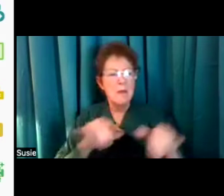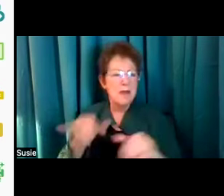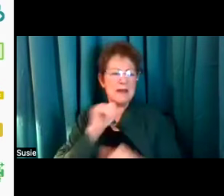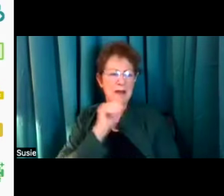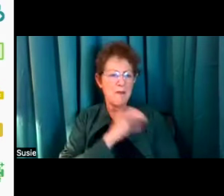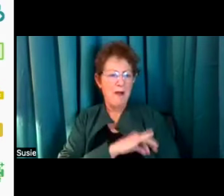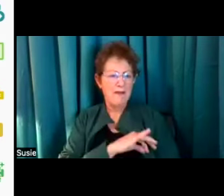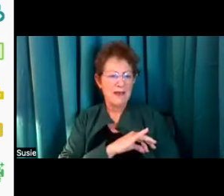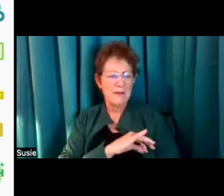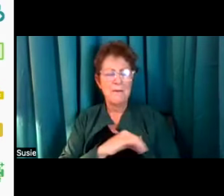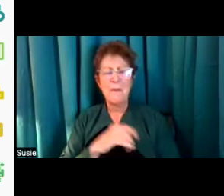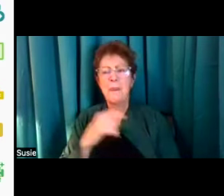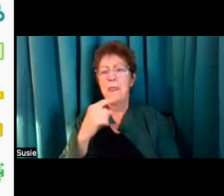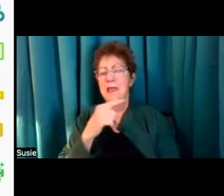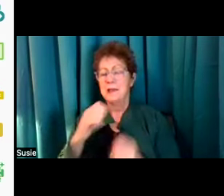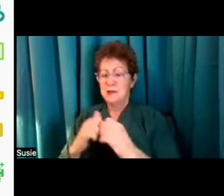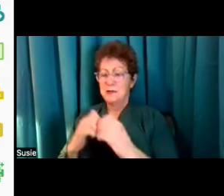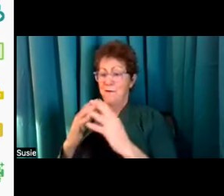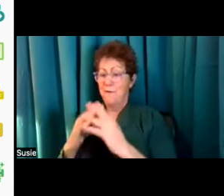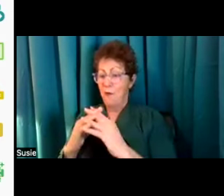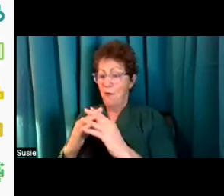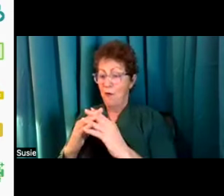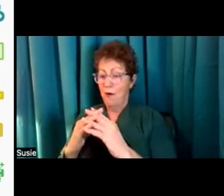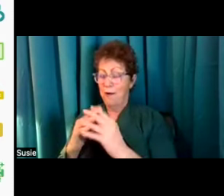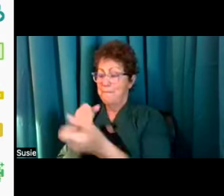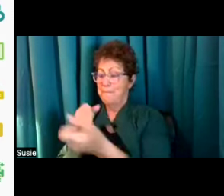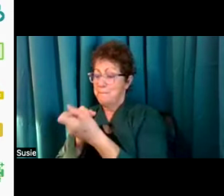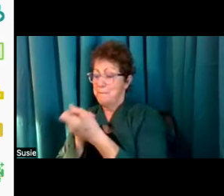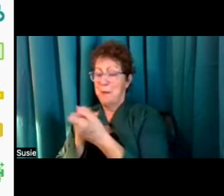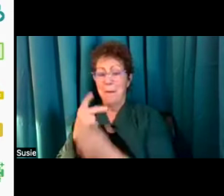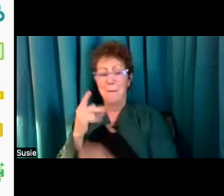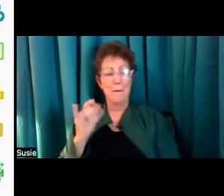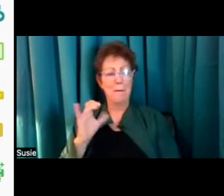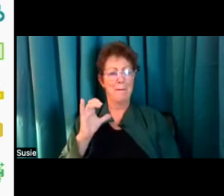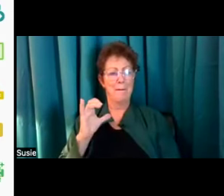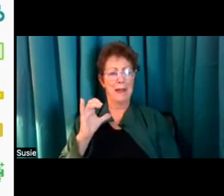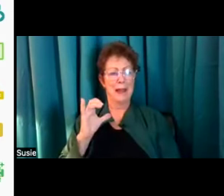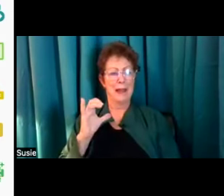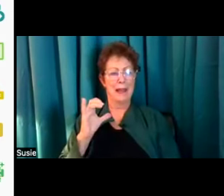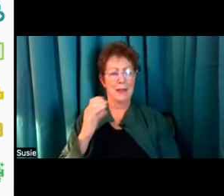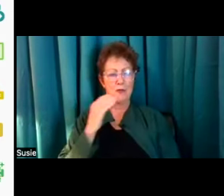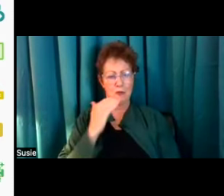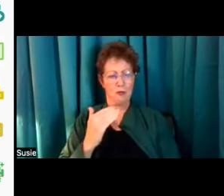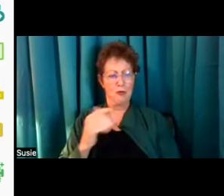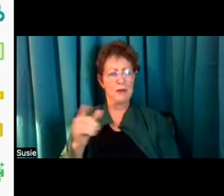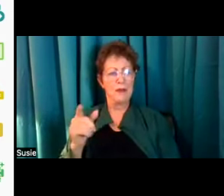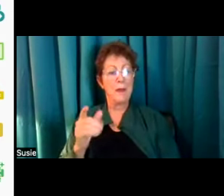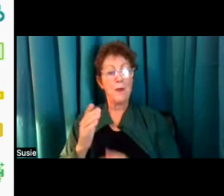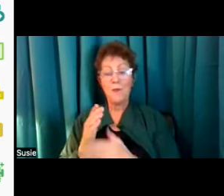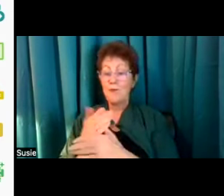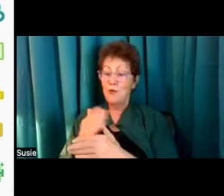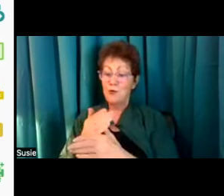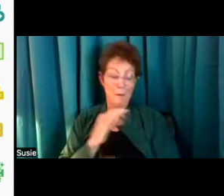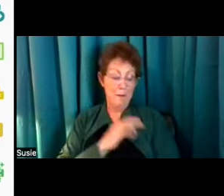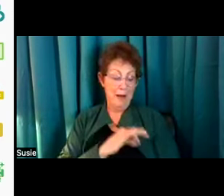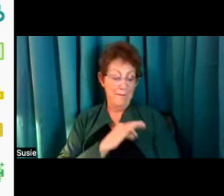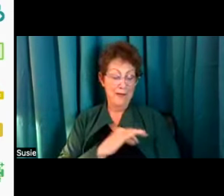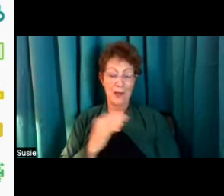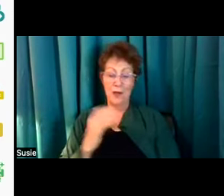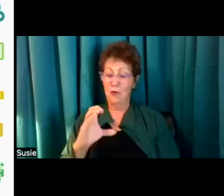nonprofit where it is formed for a public good. You also have mutual benefit corporations,